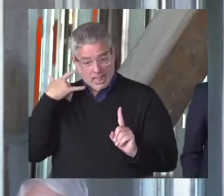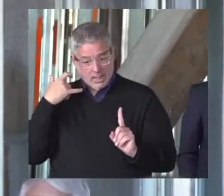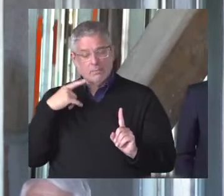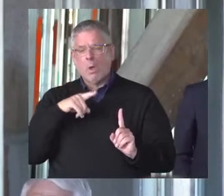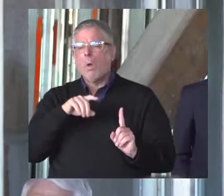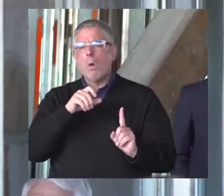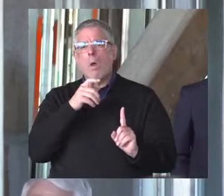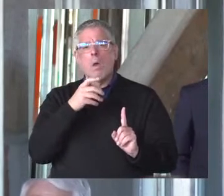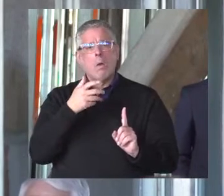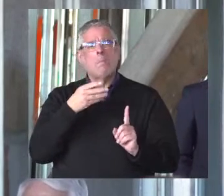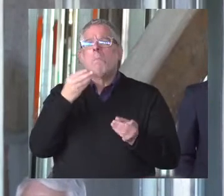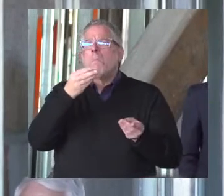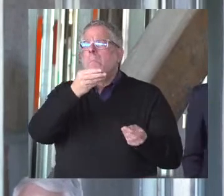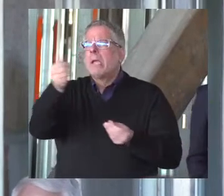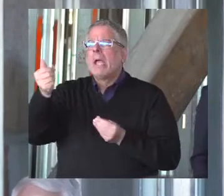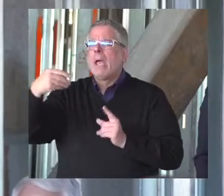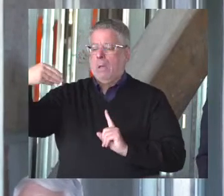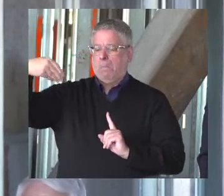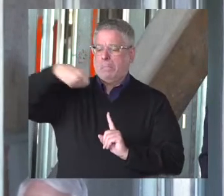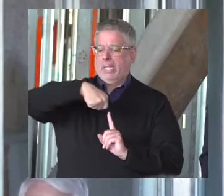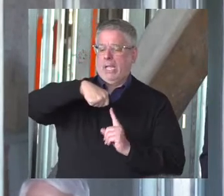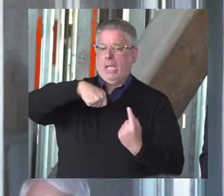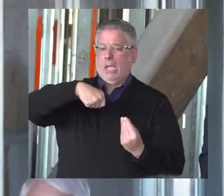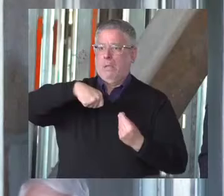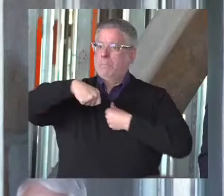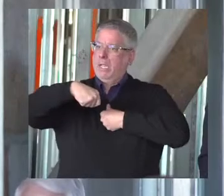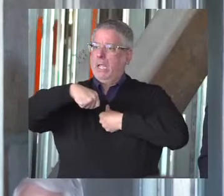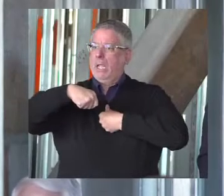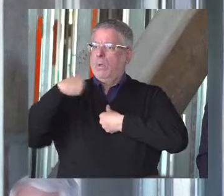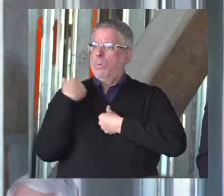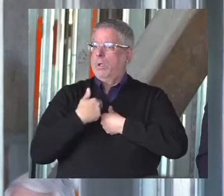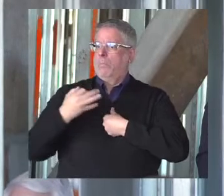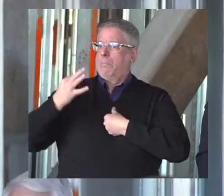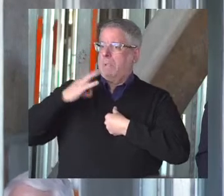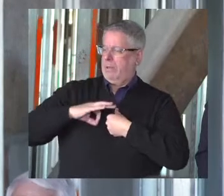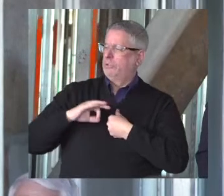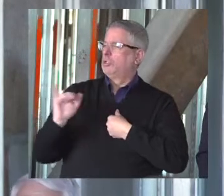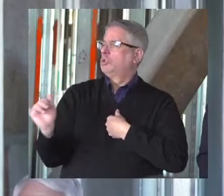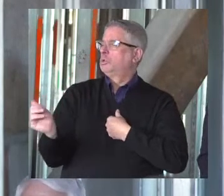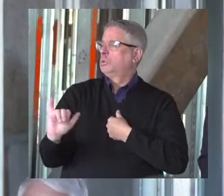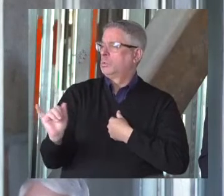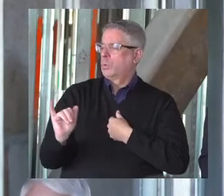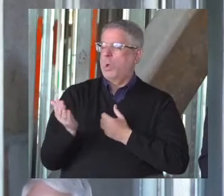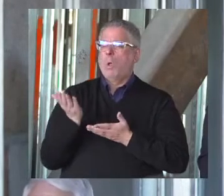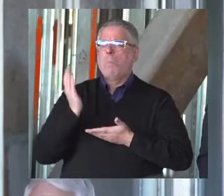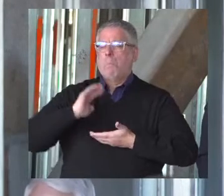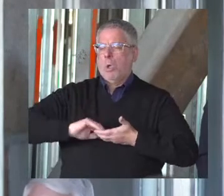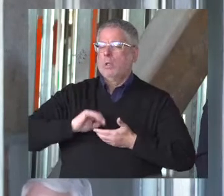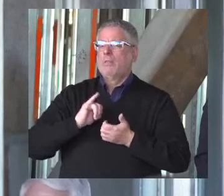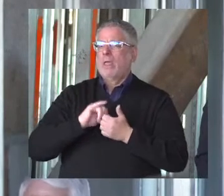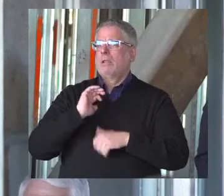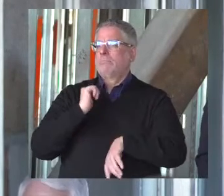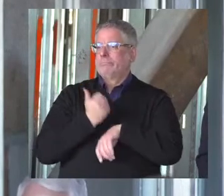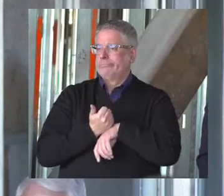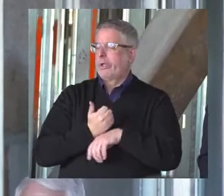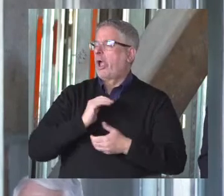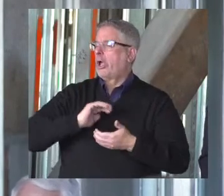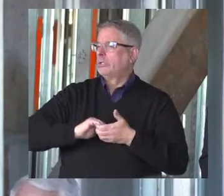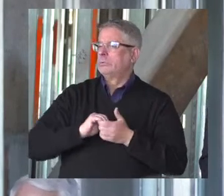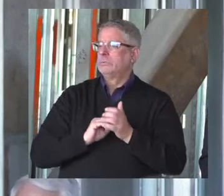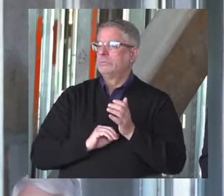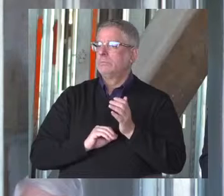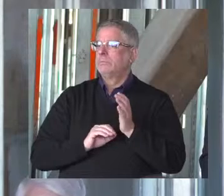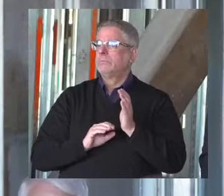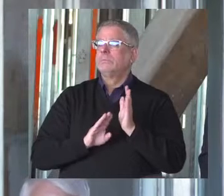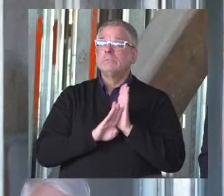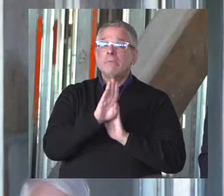is a beneficiary of a lot of that research and development investment, that we're the beneficiary on the back end. And so those are partnerships that are formed and partnerships that are being advanced